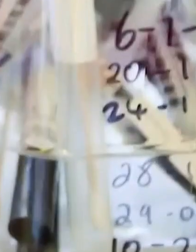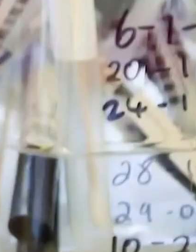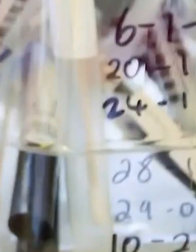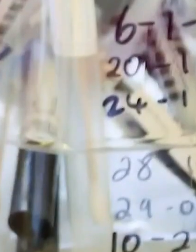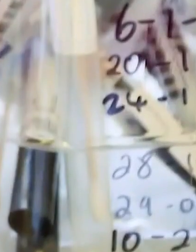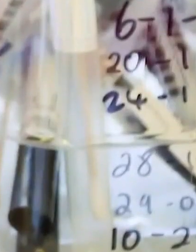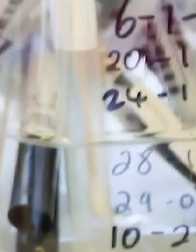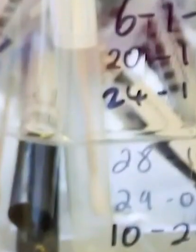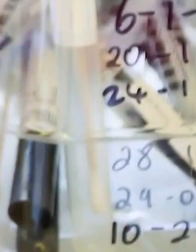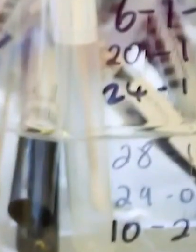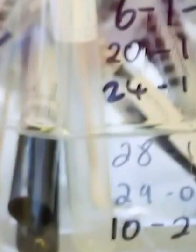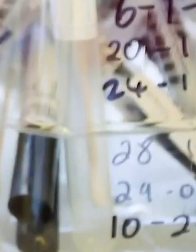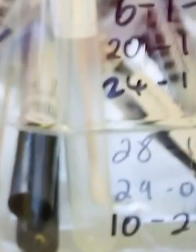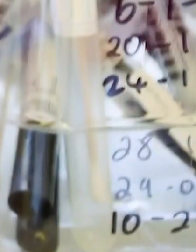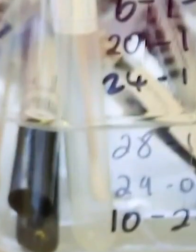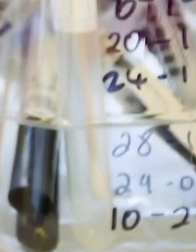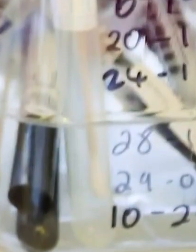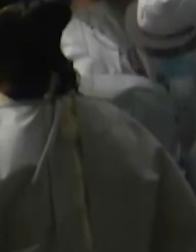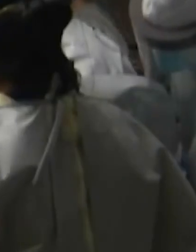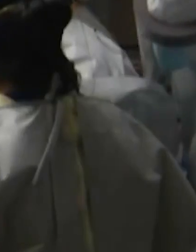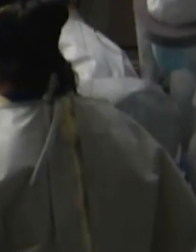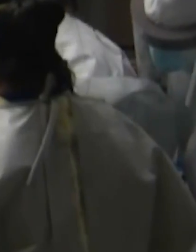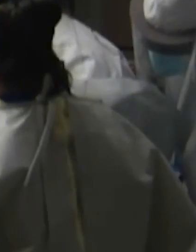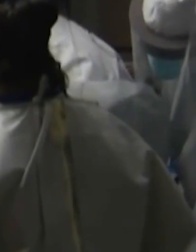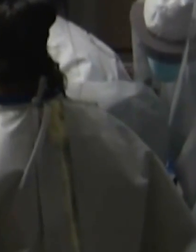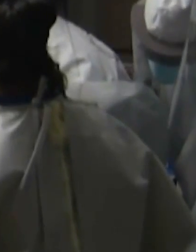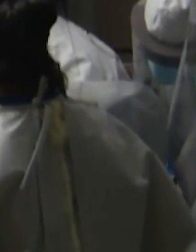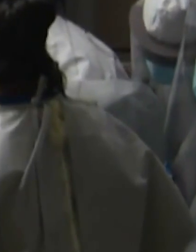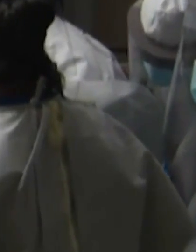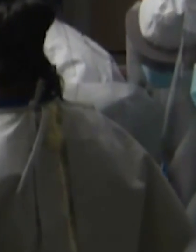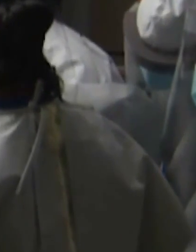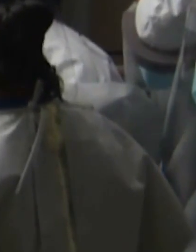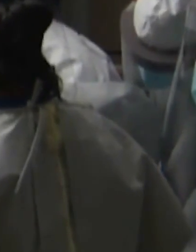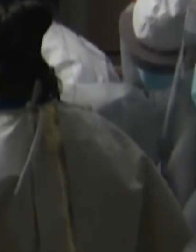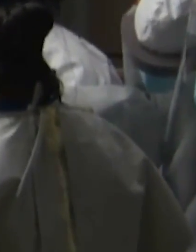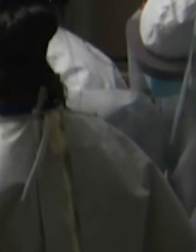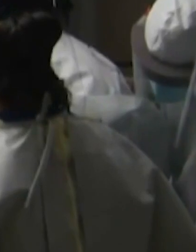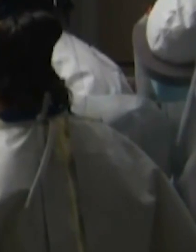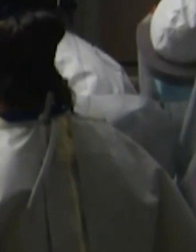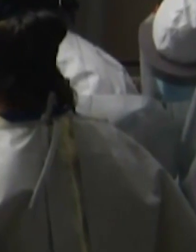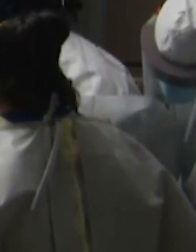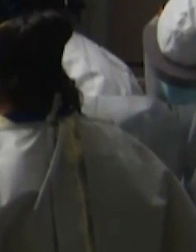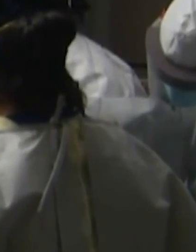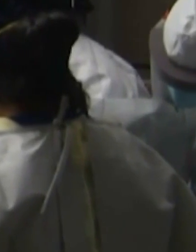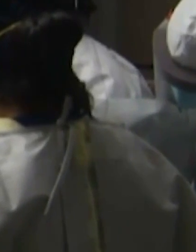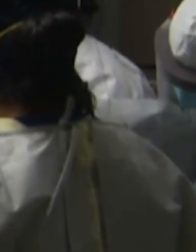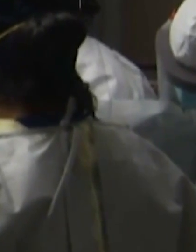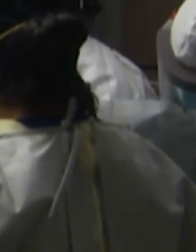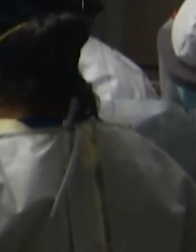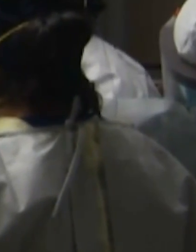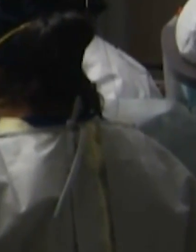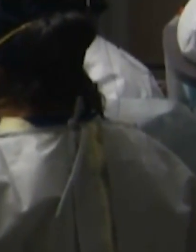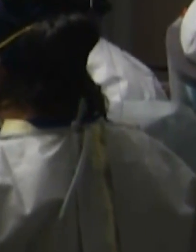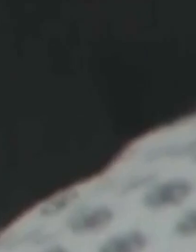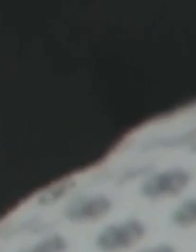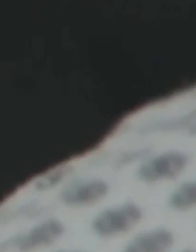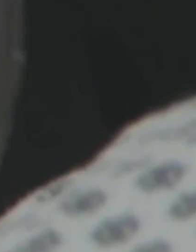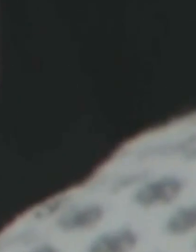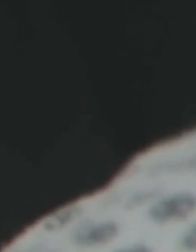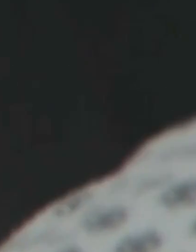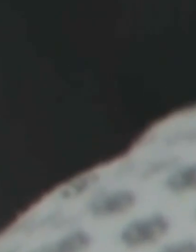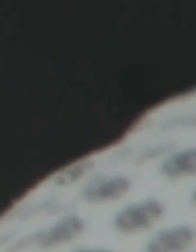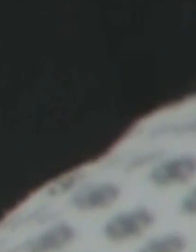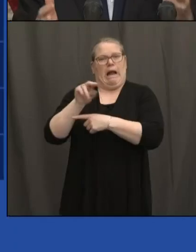person did travel outside of the United States recently, and there does not appear to be a link between the new cases and the previously